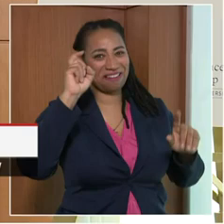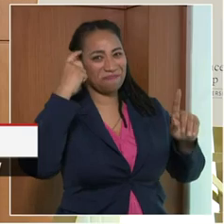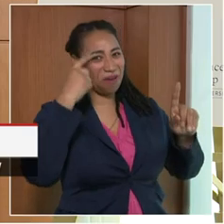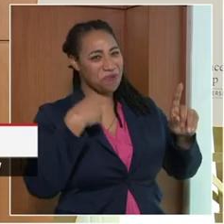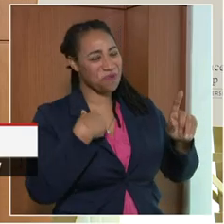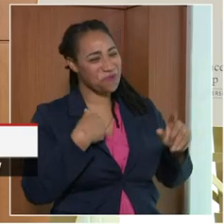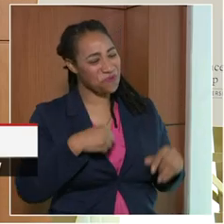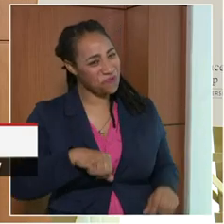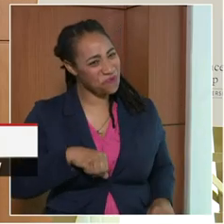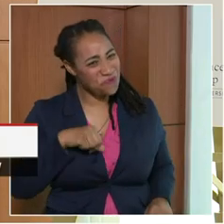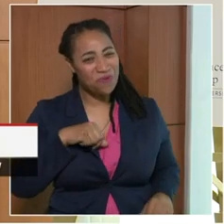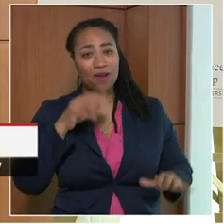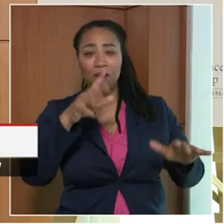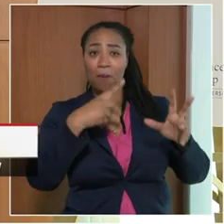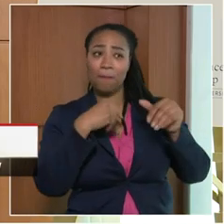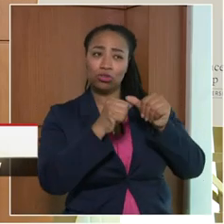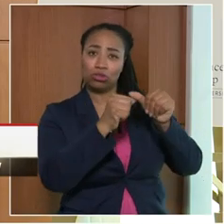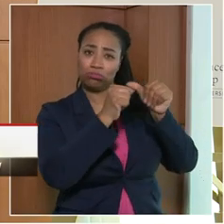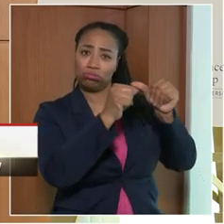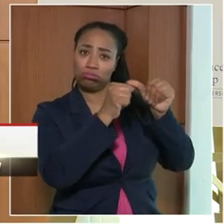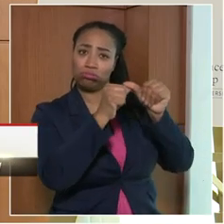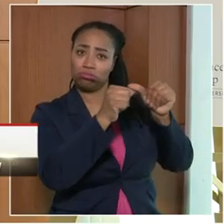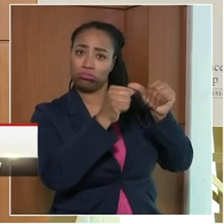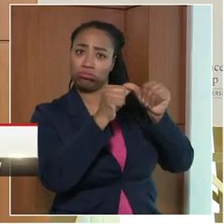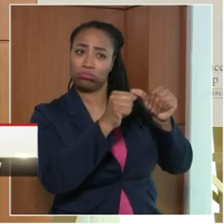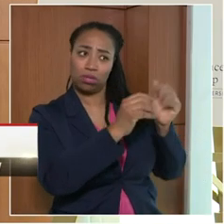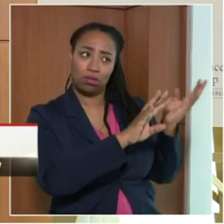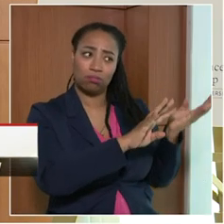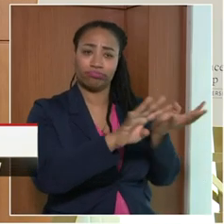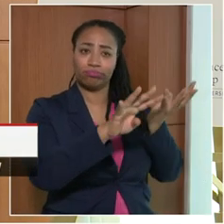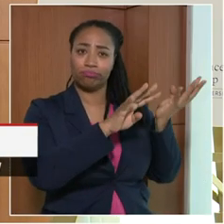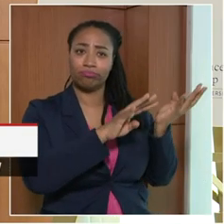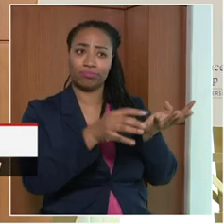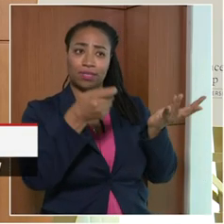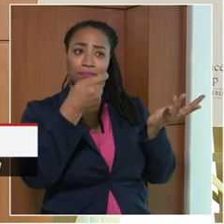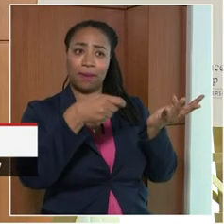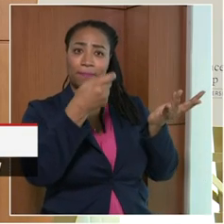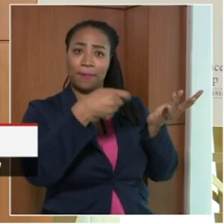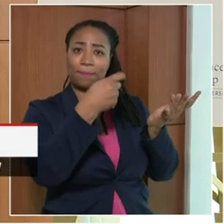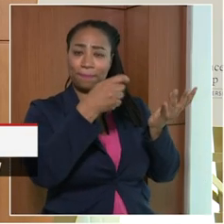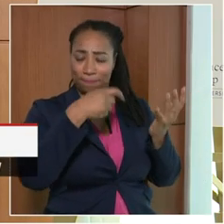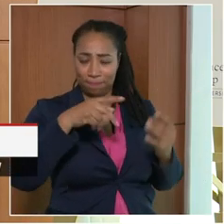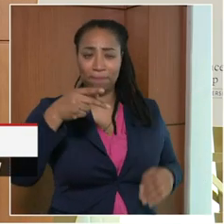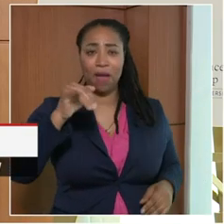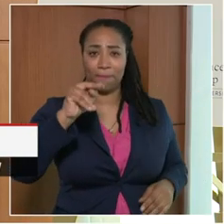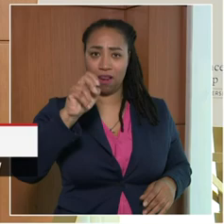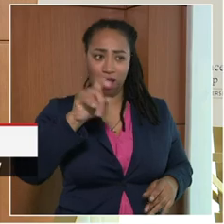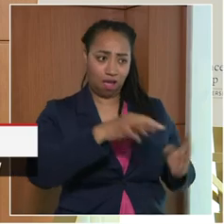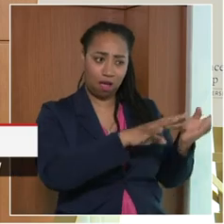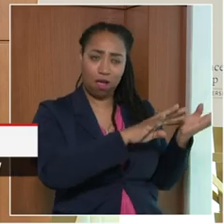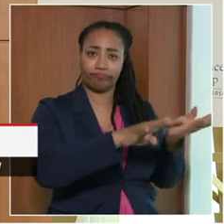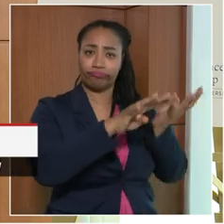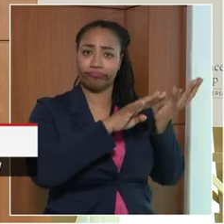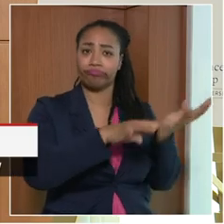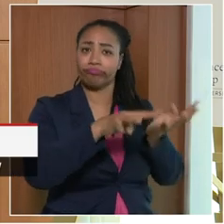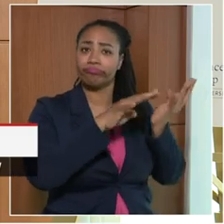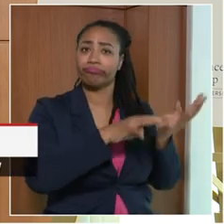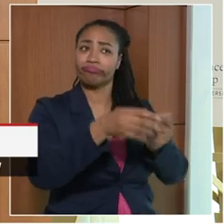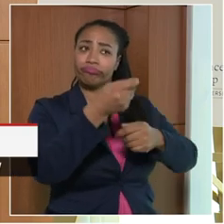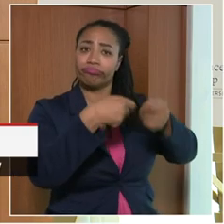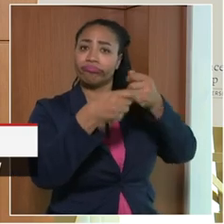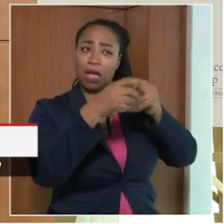that we have good people that work with our young people, and that's important. So